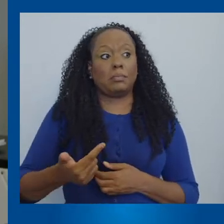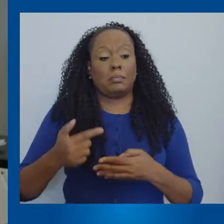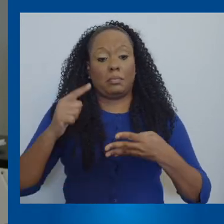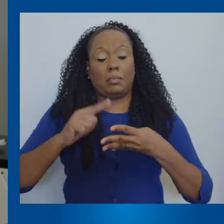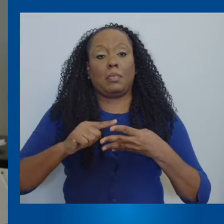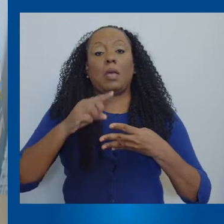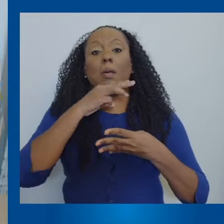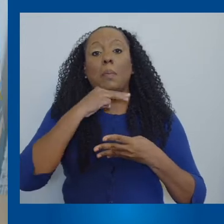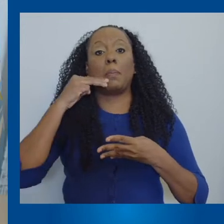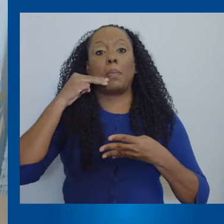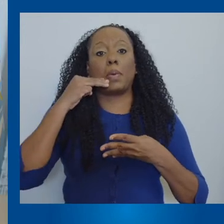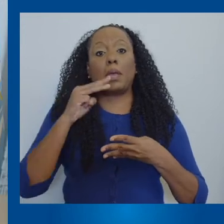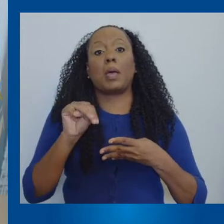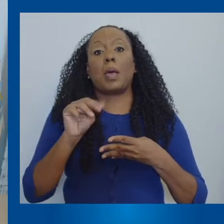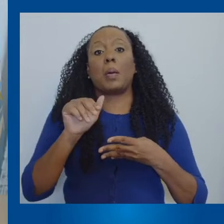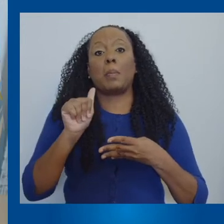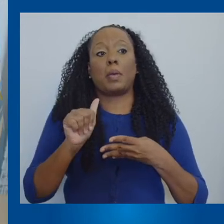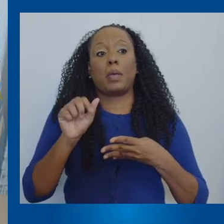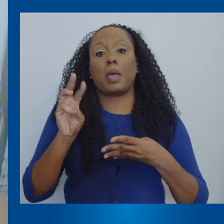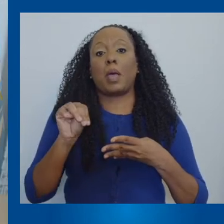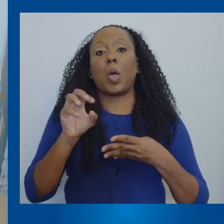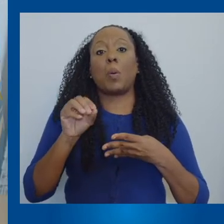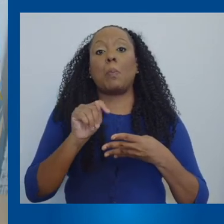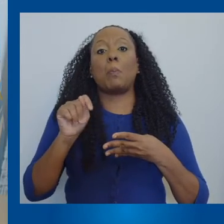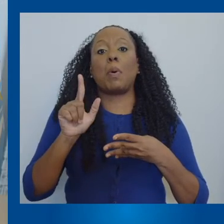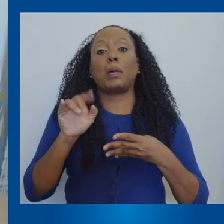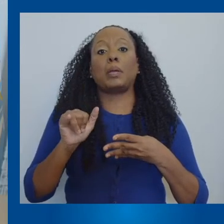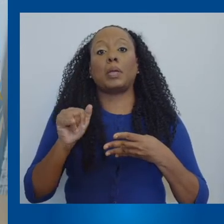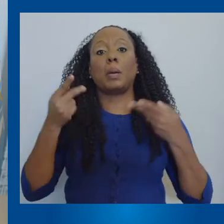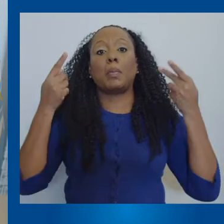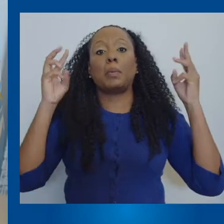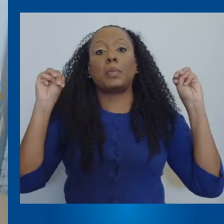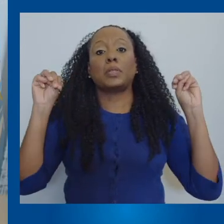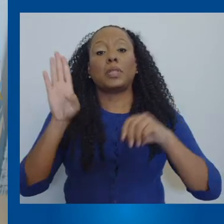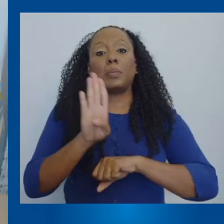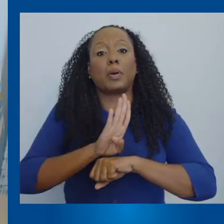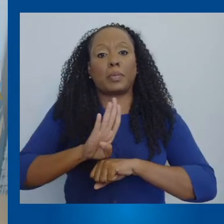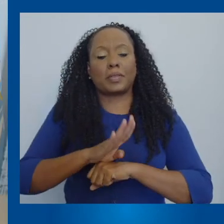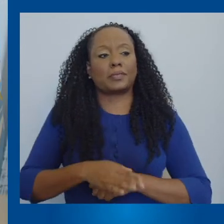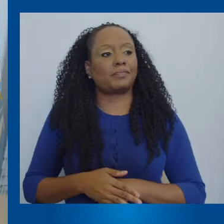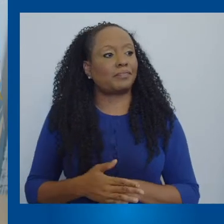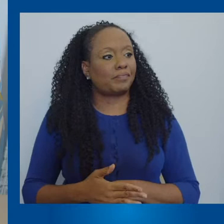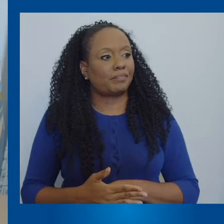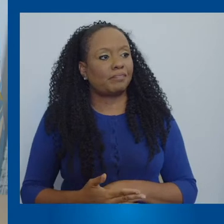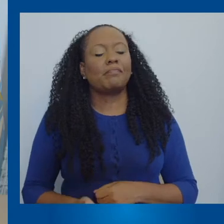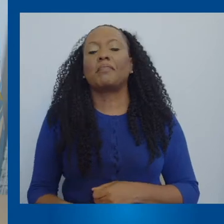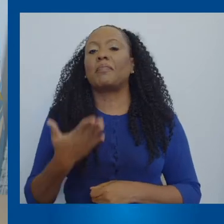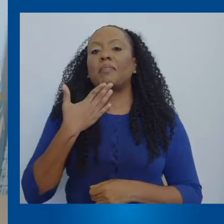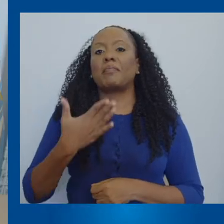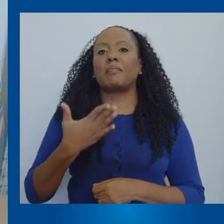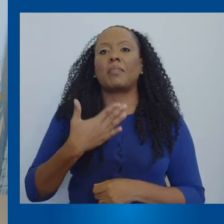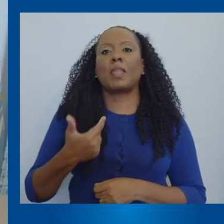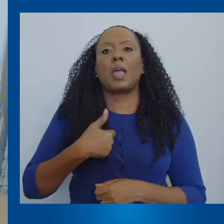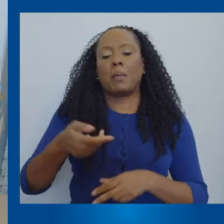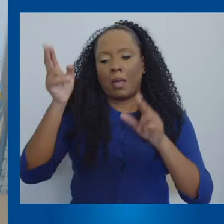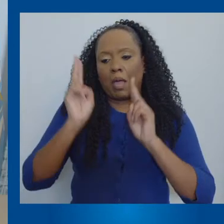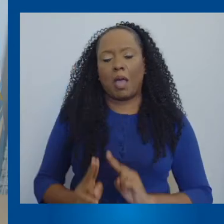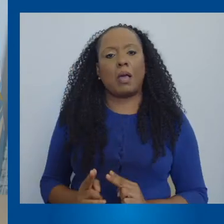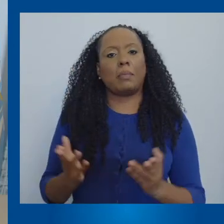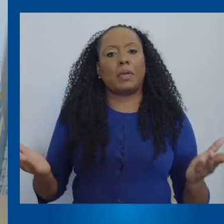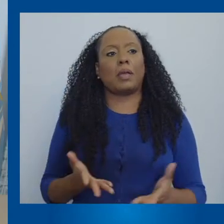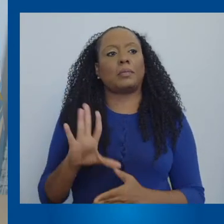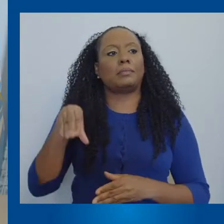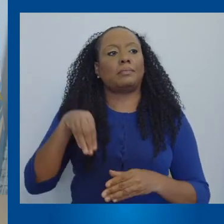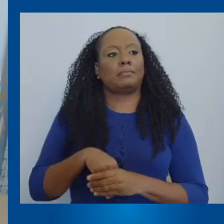Amor Motley. Thank you very much. I am honored to be here to participate in this launch